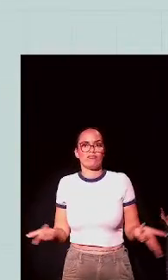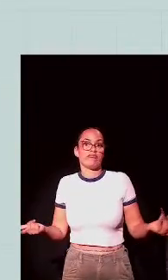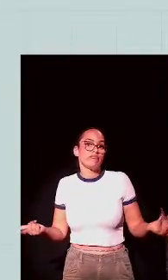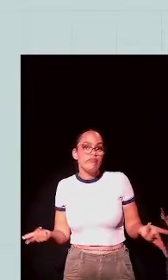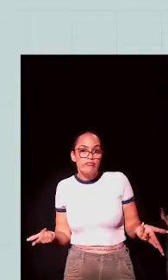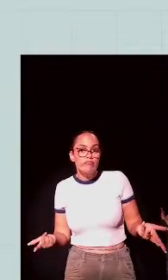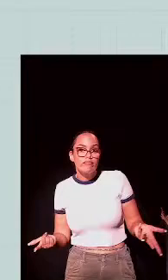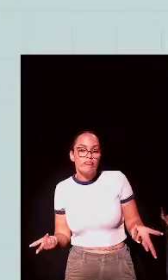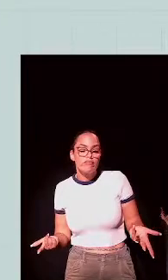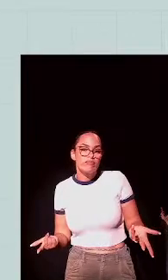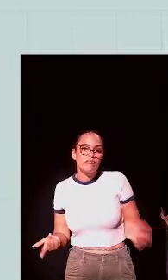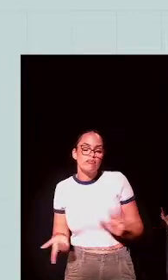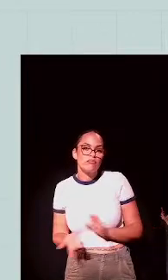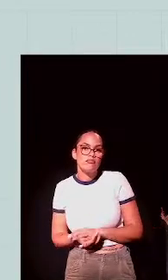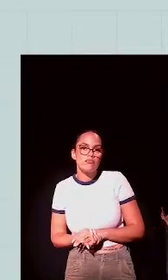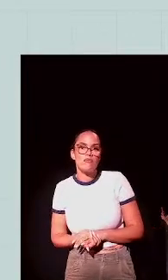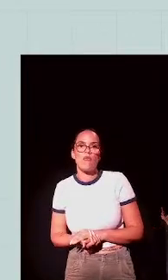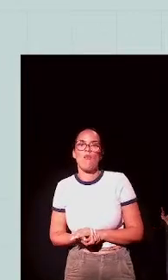And